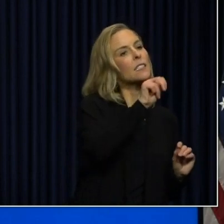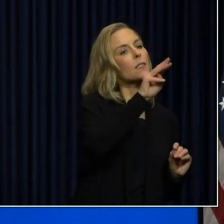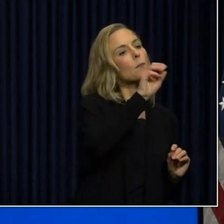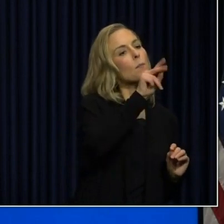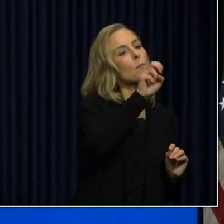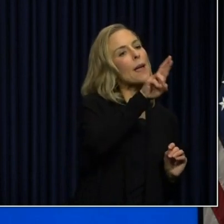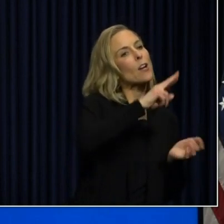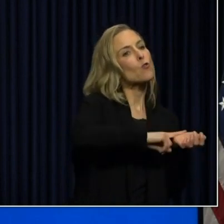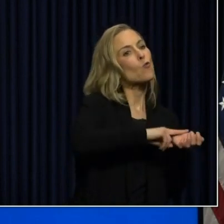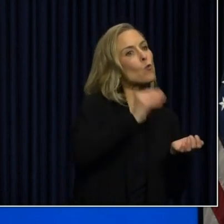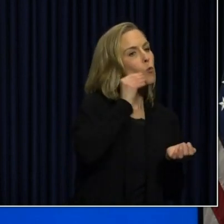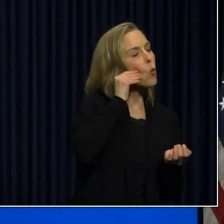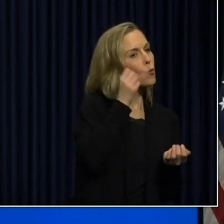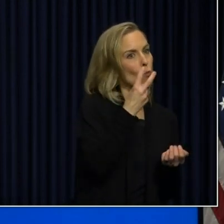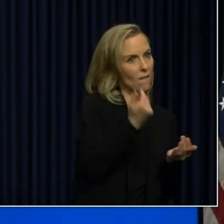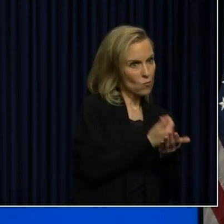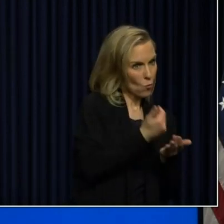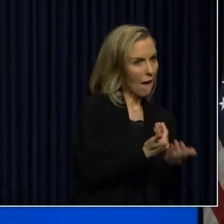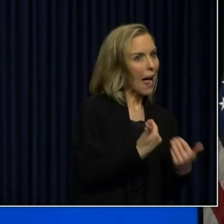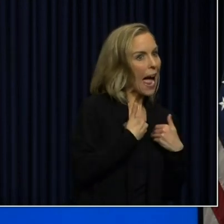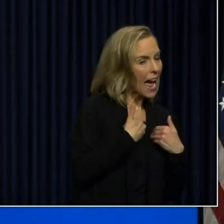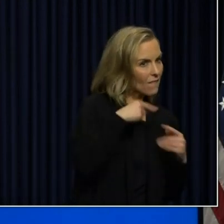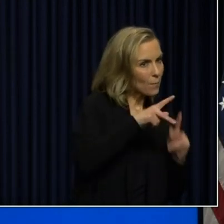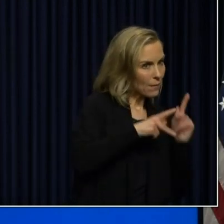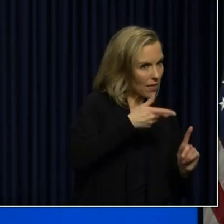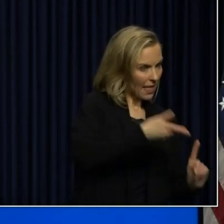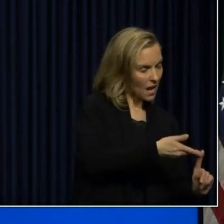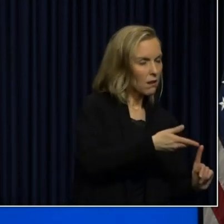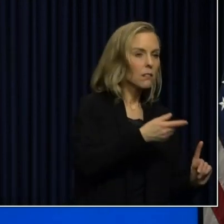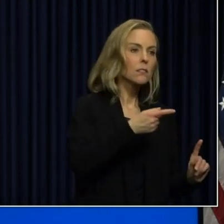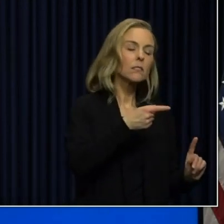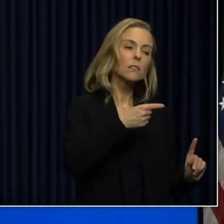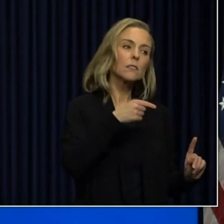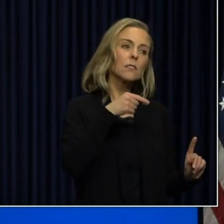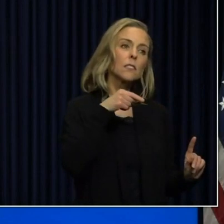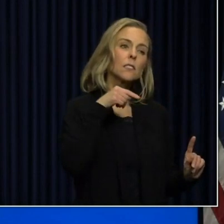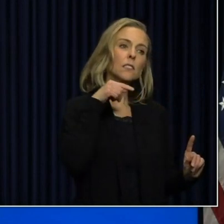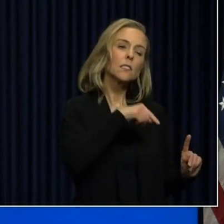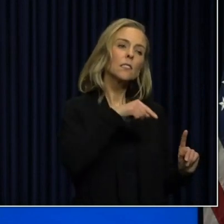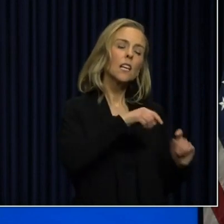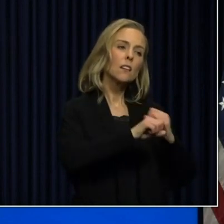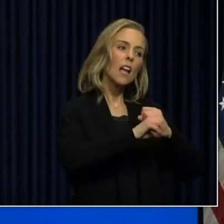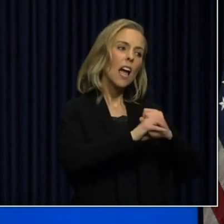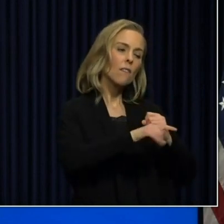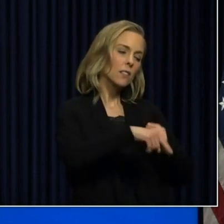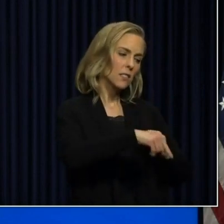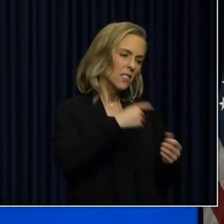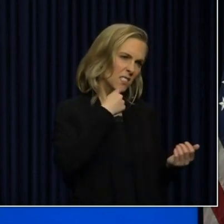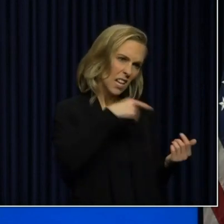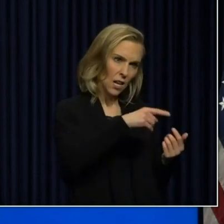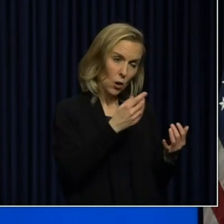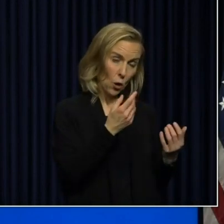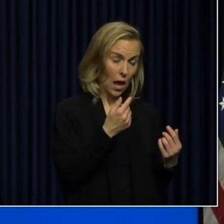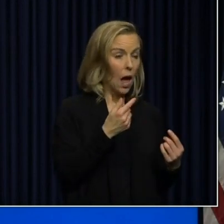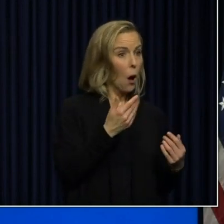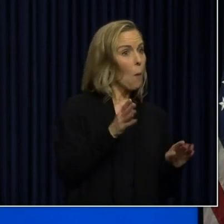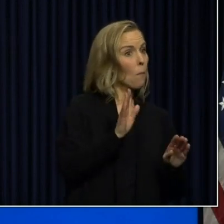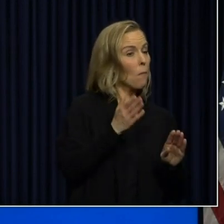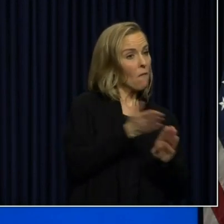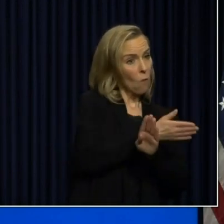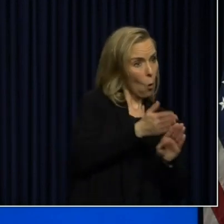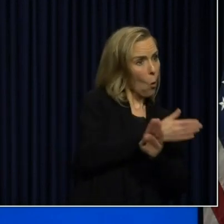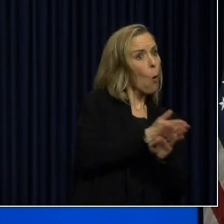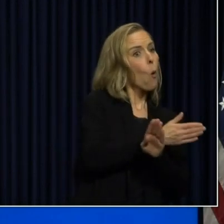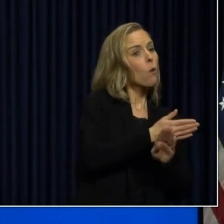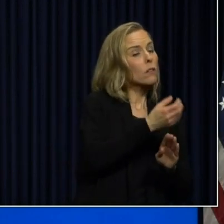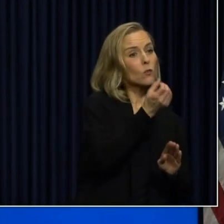Home. The release said several of the individuals were among residents who tested negative earlier. Is